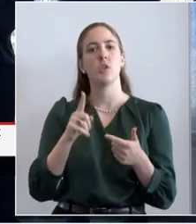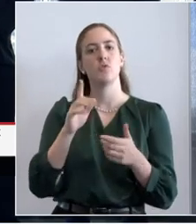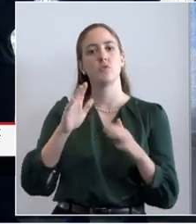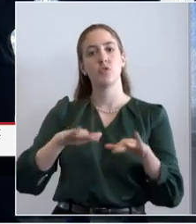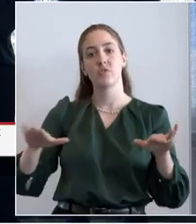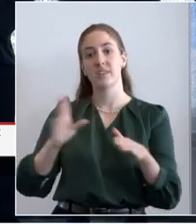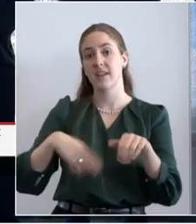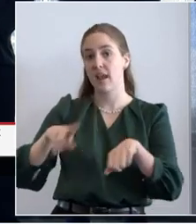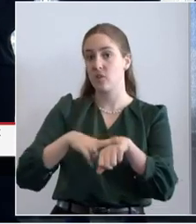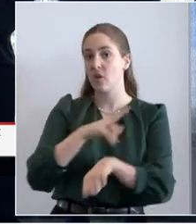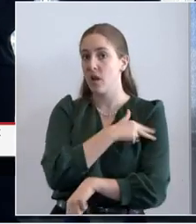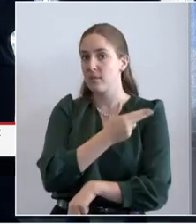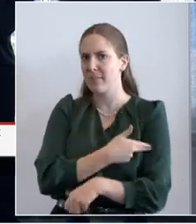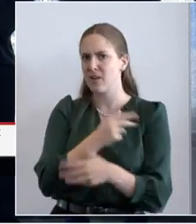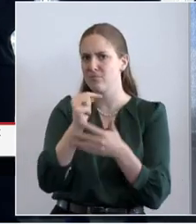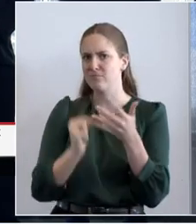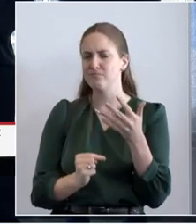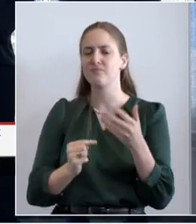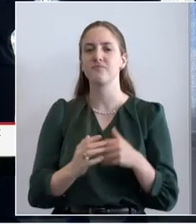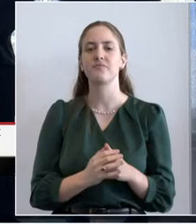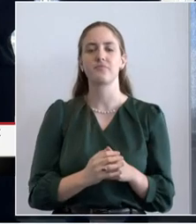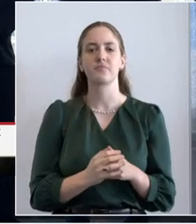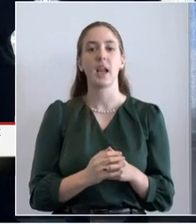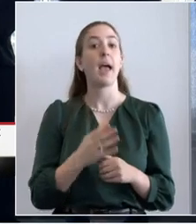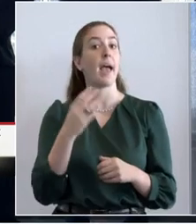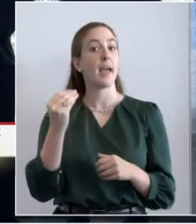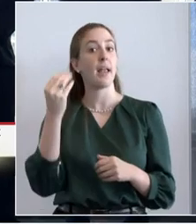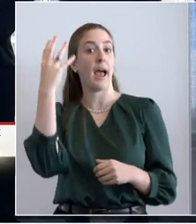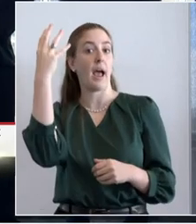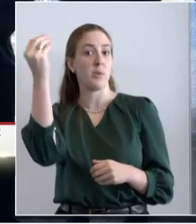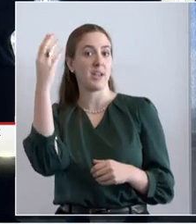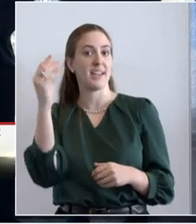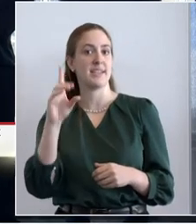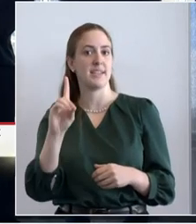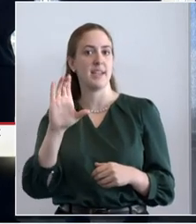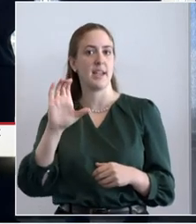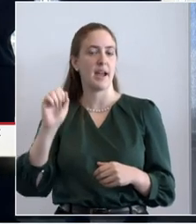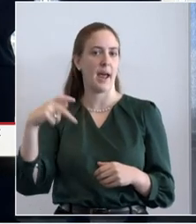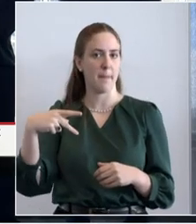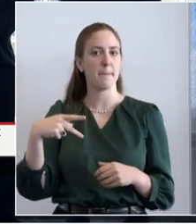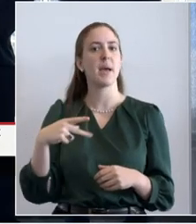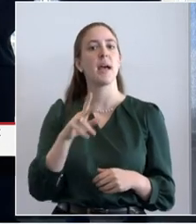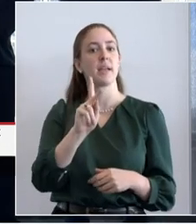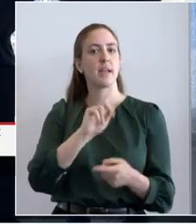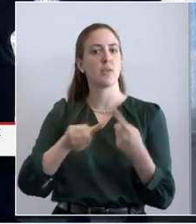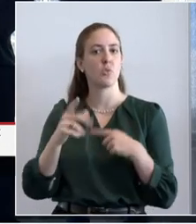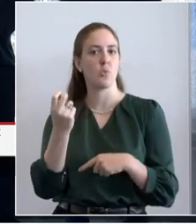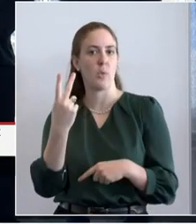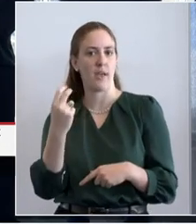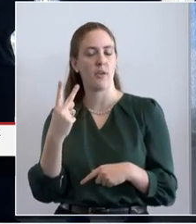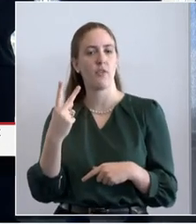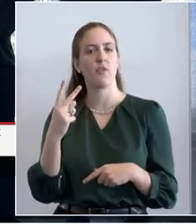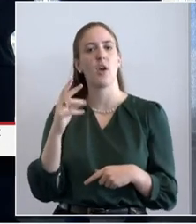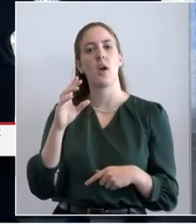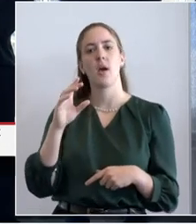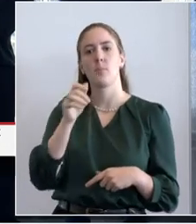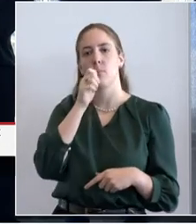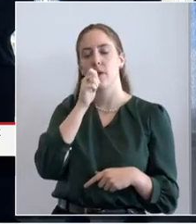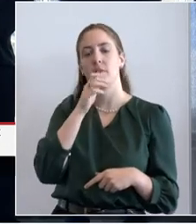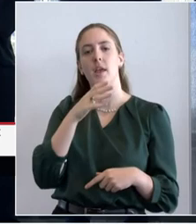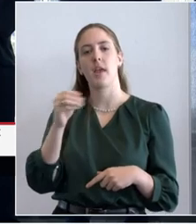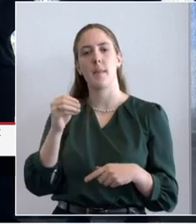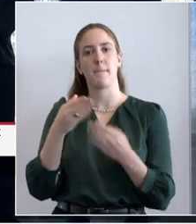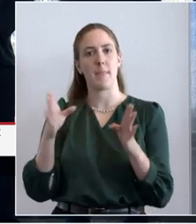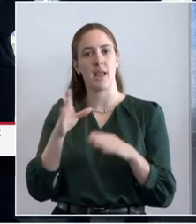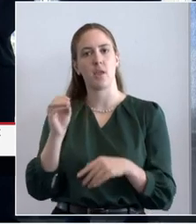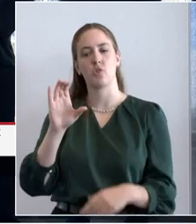We have also, some of our other clients outside the DCAP has also been some of the K through 12 charter schools and private schools, as well as the Minkiti Group, one